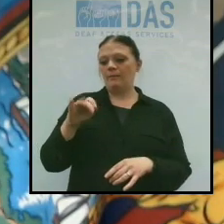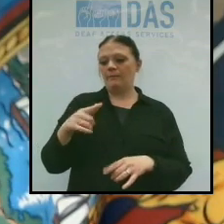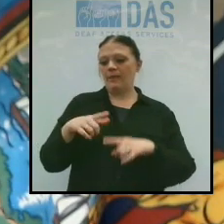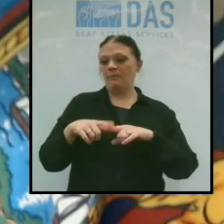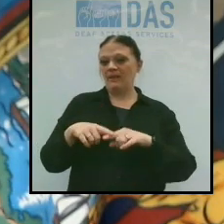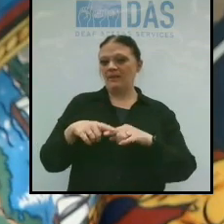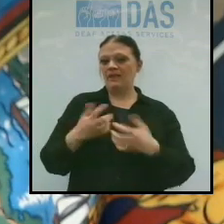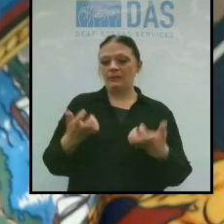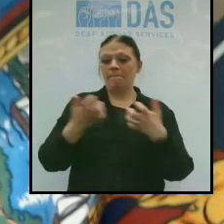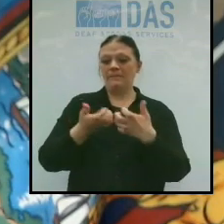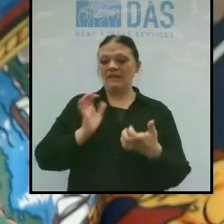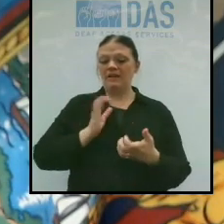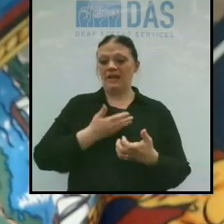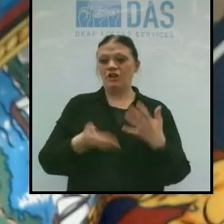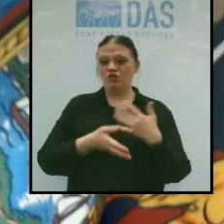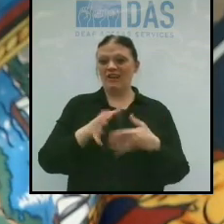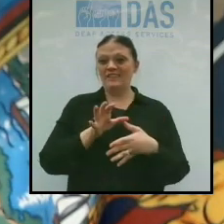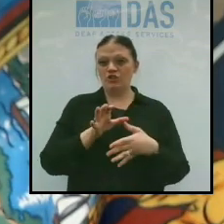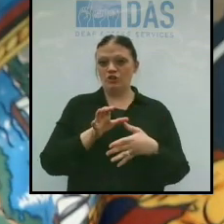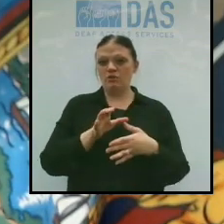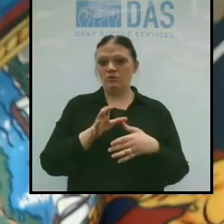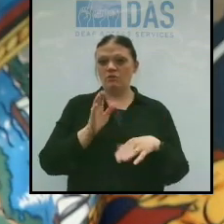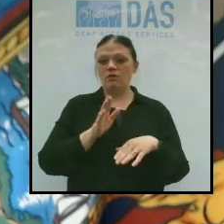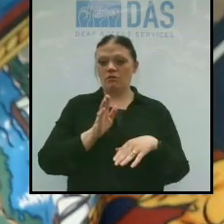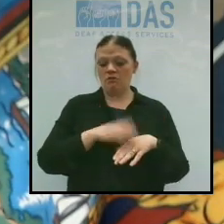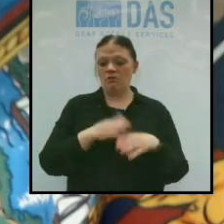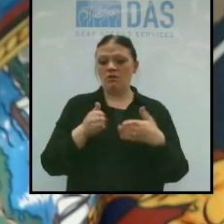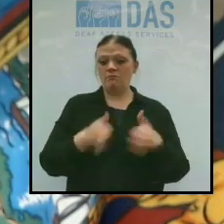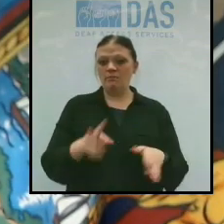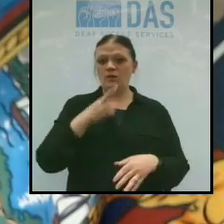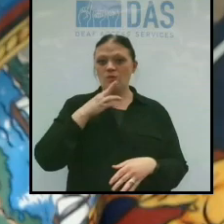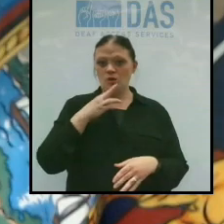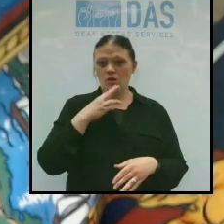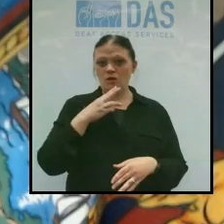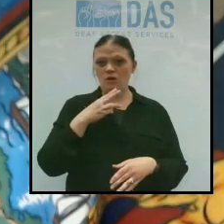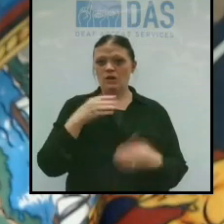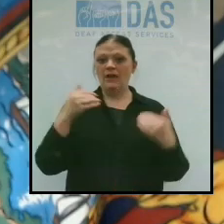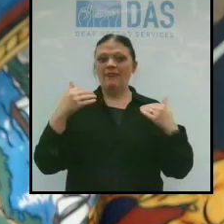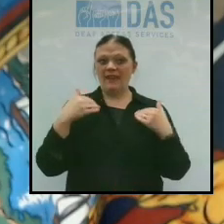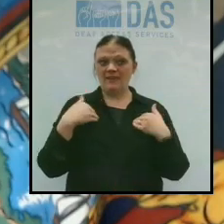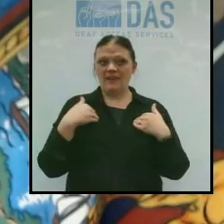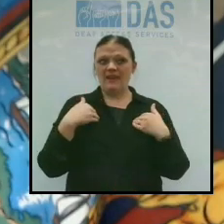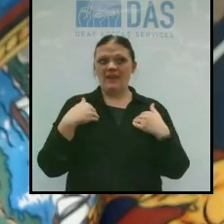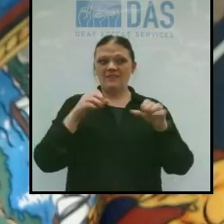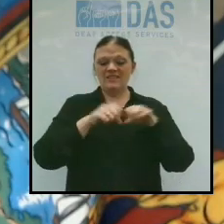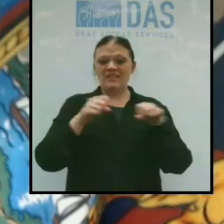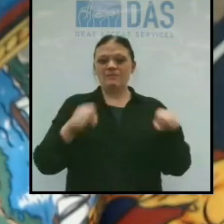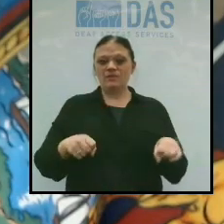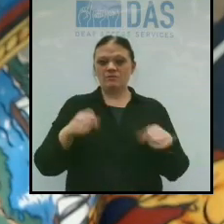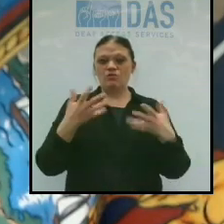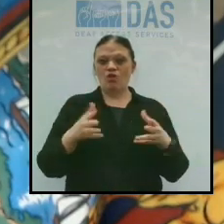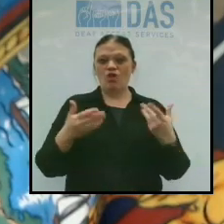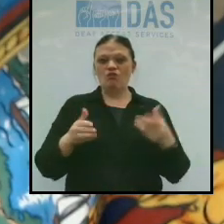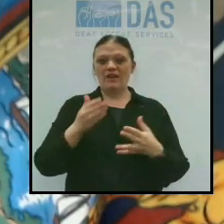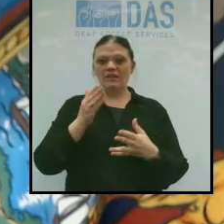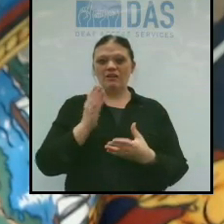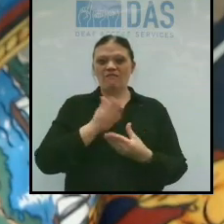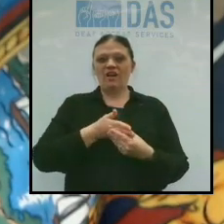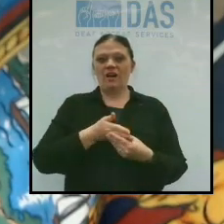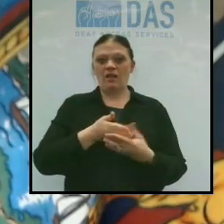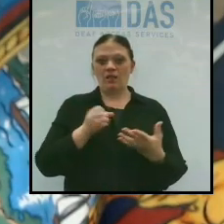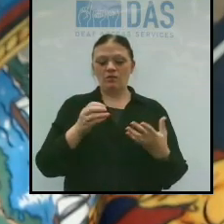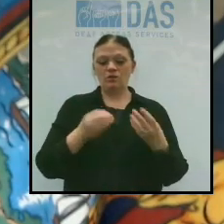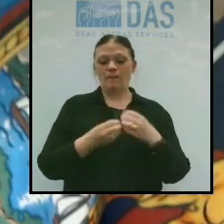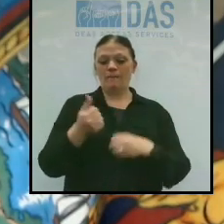our criteria that are on public water, and they have symptoms on file. So really, most of the properties that